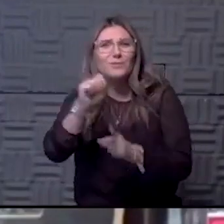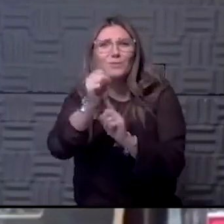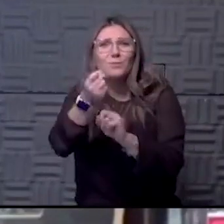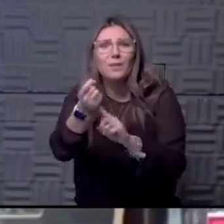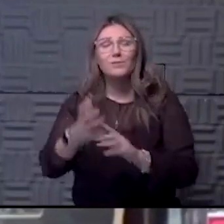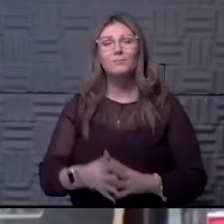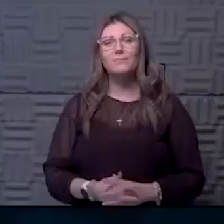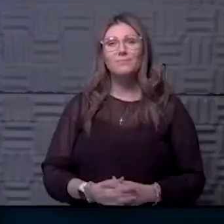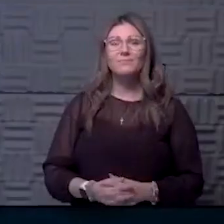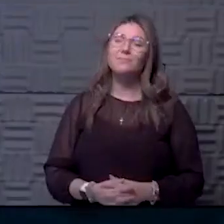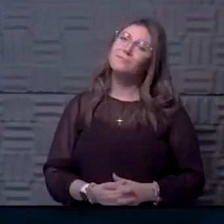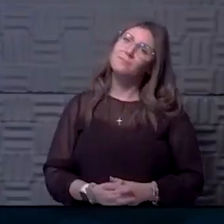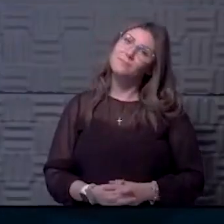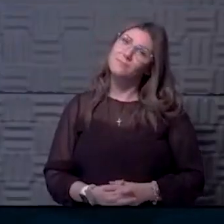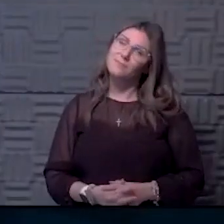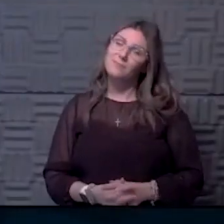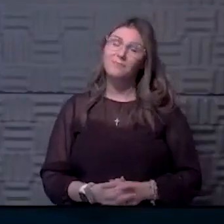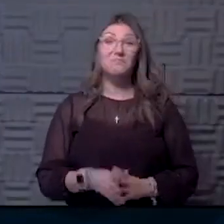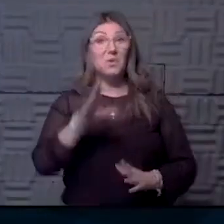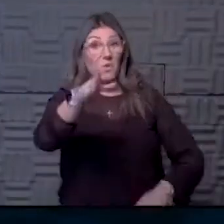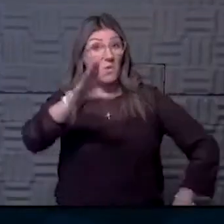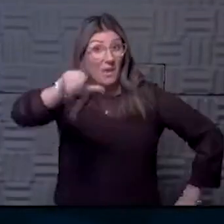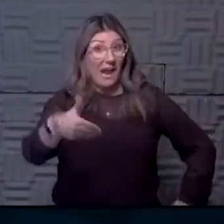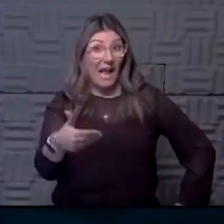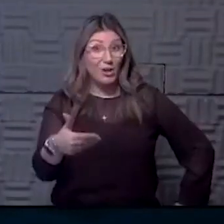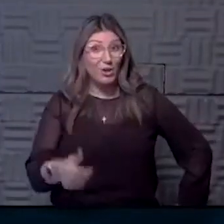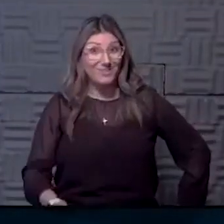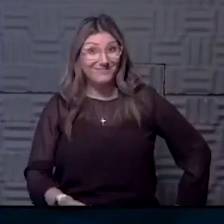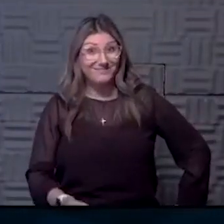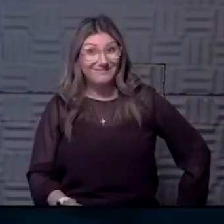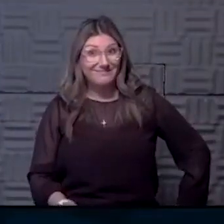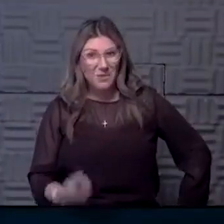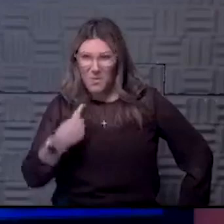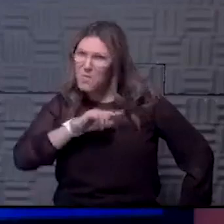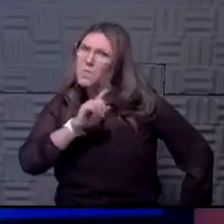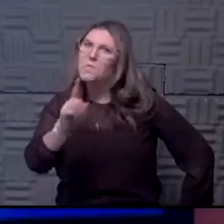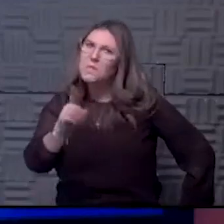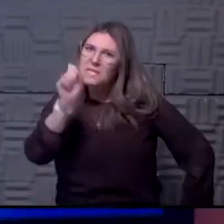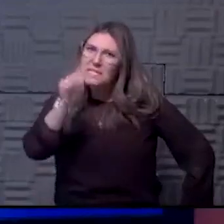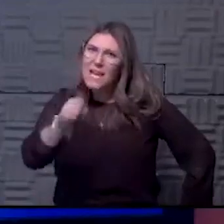circumstances. You're hired, Senator. You're hired. We got you.